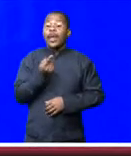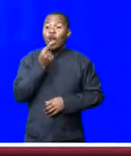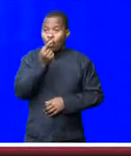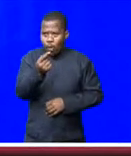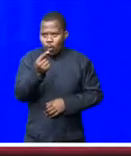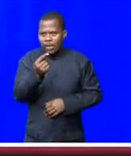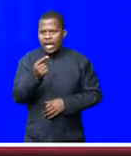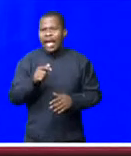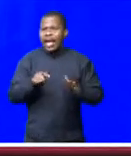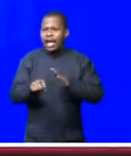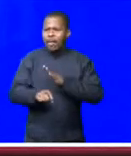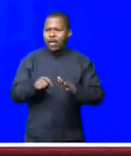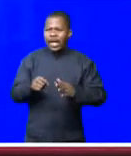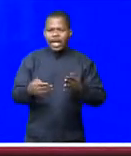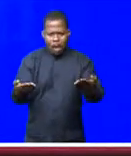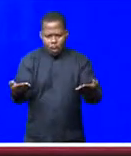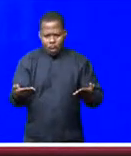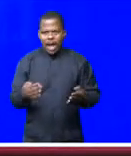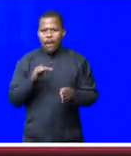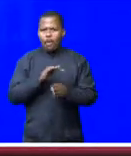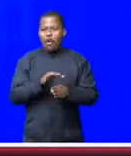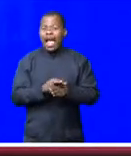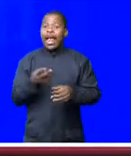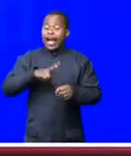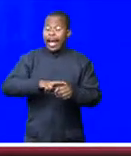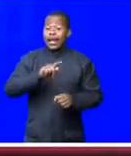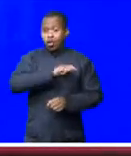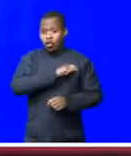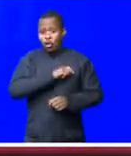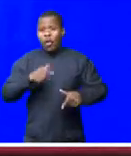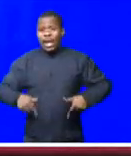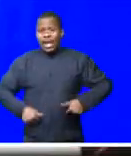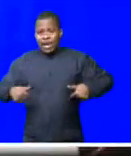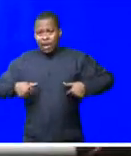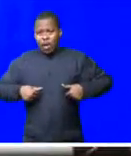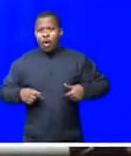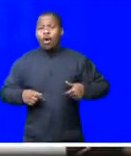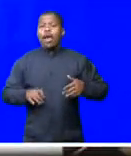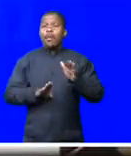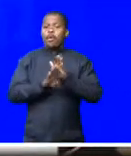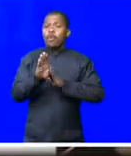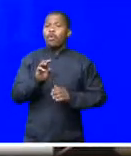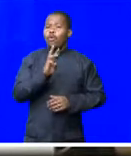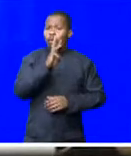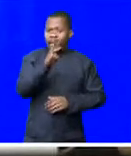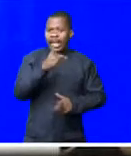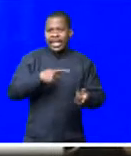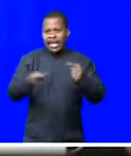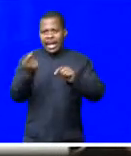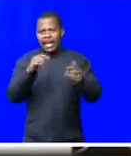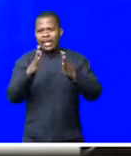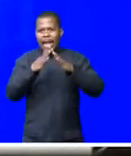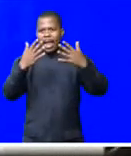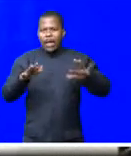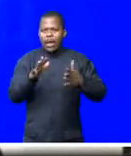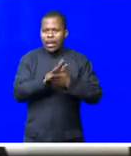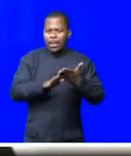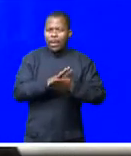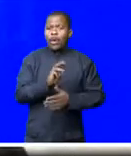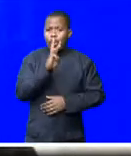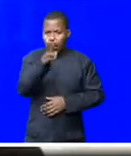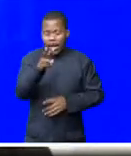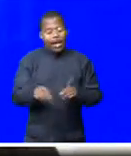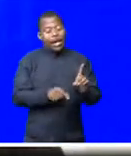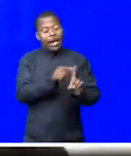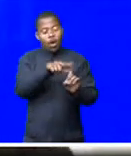balwemukela ngadododa imbili lolu hlelo netimbilo daboke titawushintsha kekuthengisa DB nje. Busisiwe Motha yena-ke uthi kubafundzisa